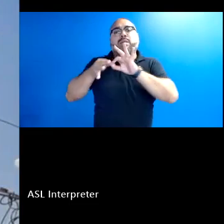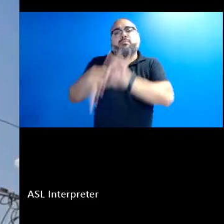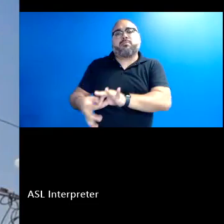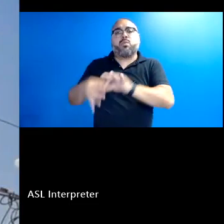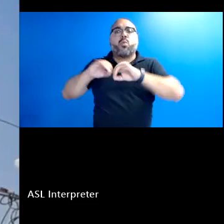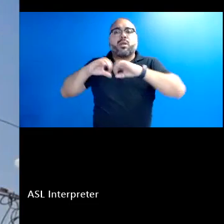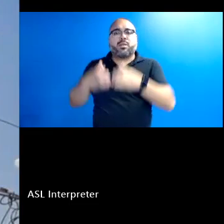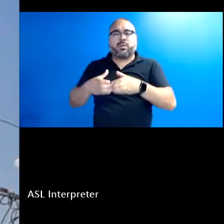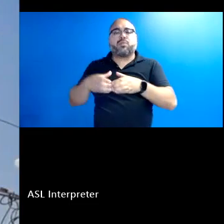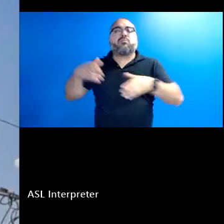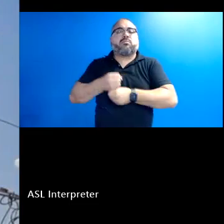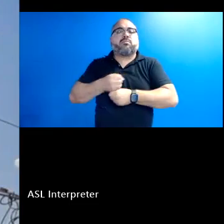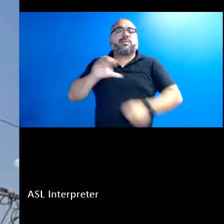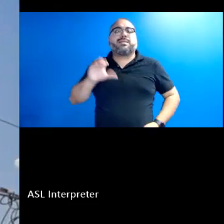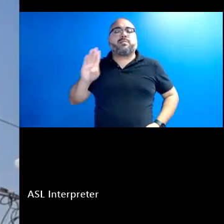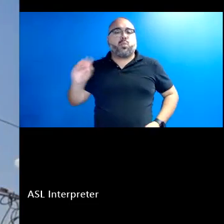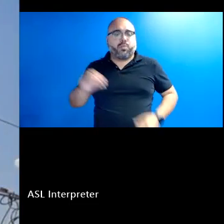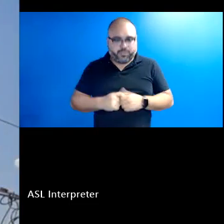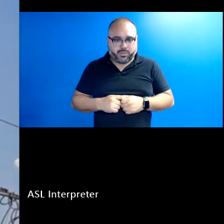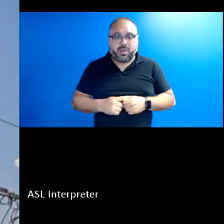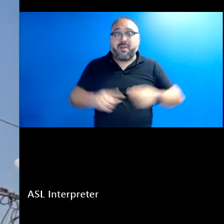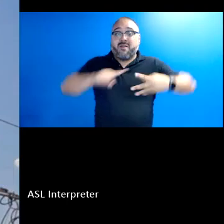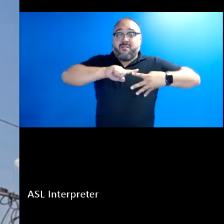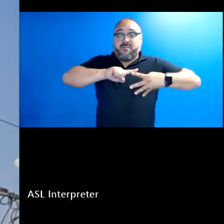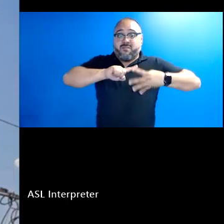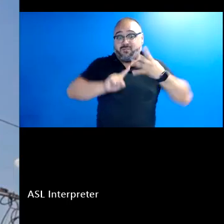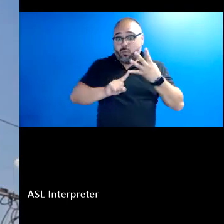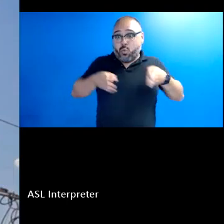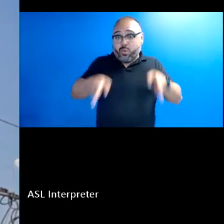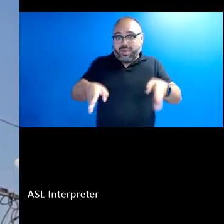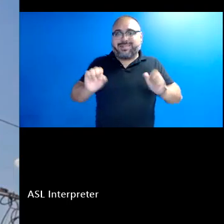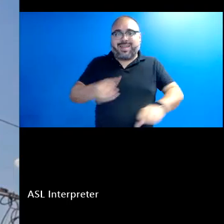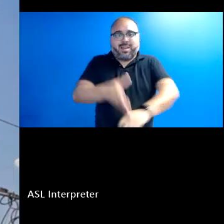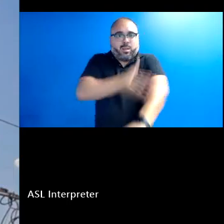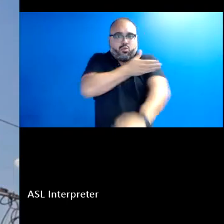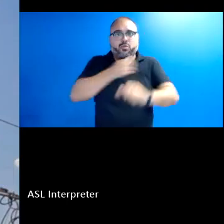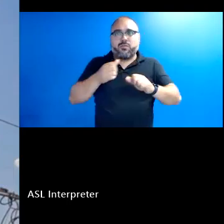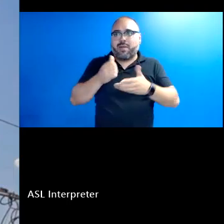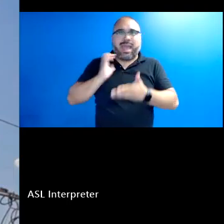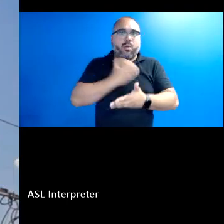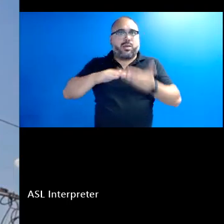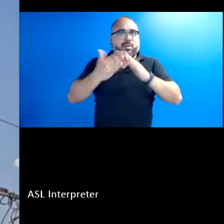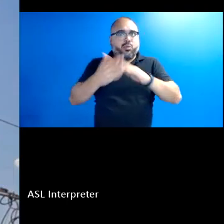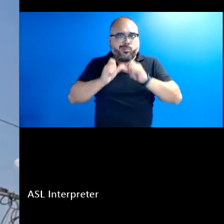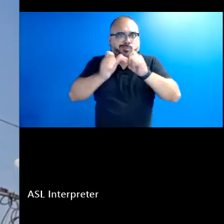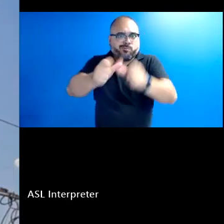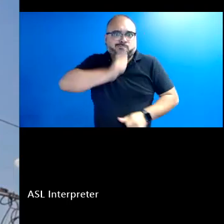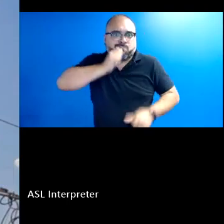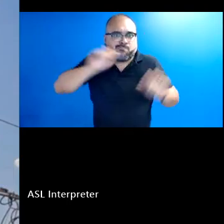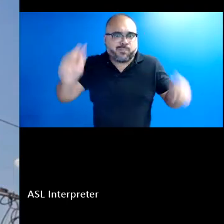Here are 4 key ways that we can all work together to improve community resiliency. First, learn and